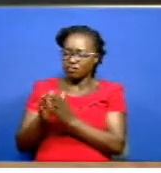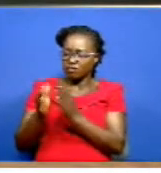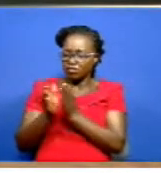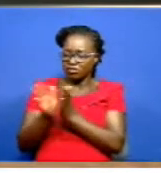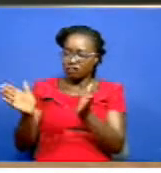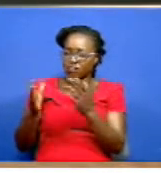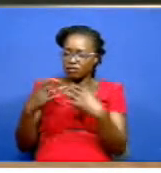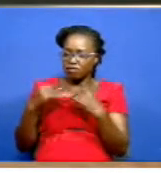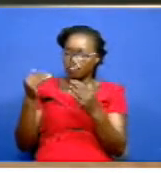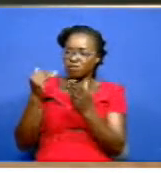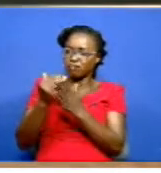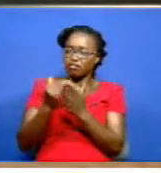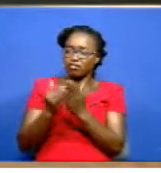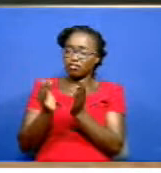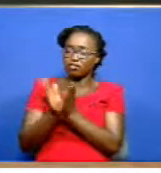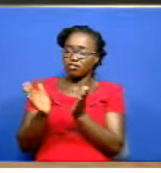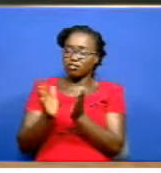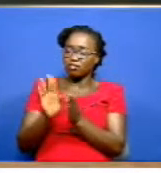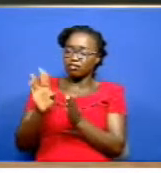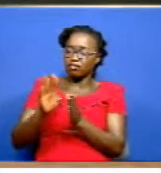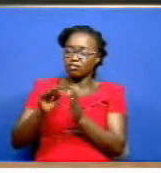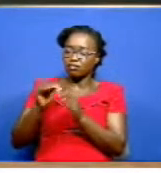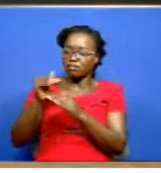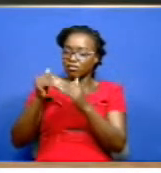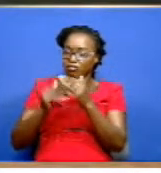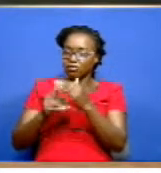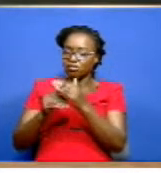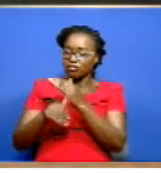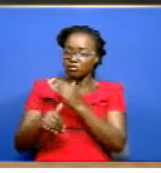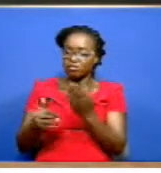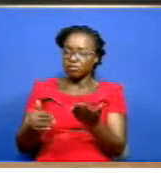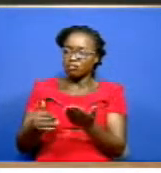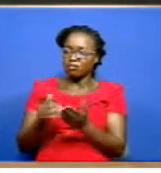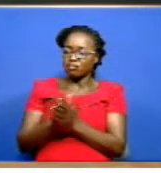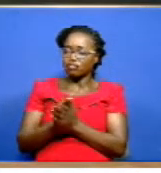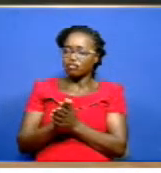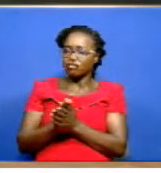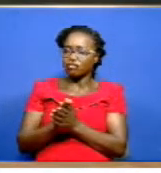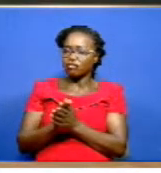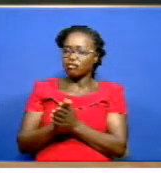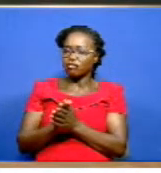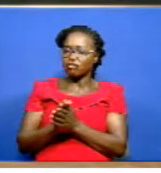Programs Department has 4 divisions under it. We have got the National Vaccine and